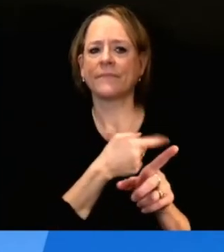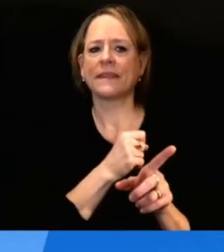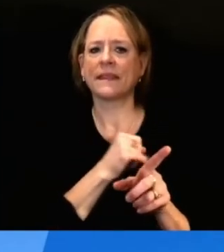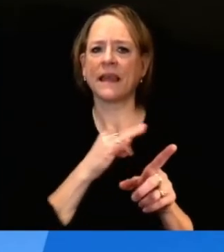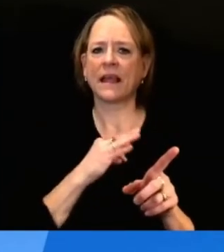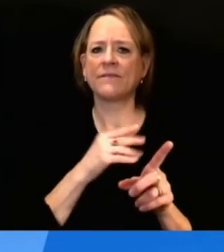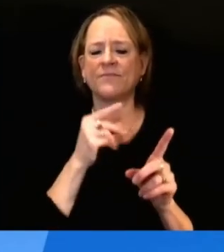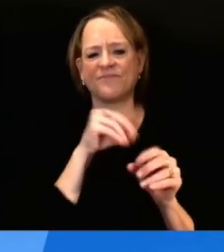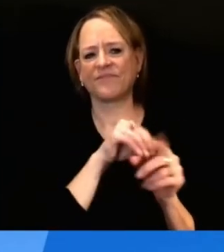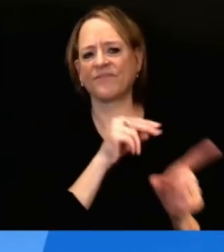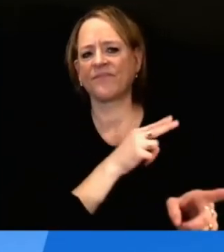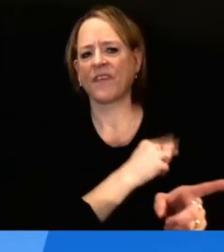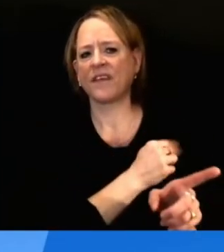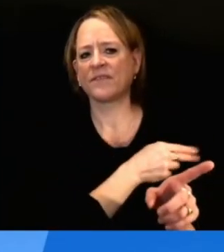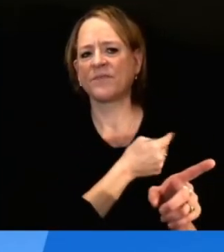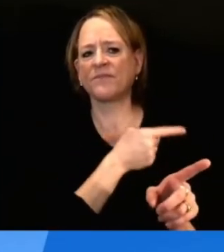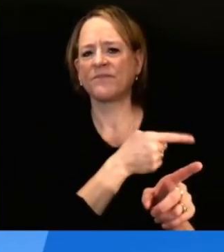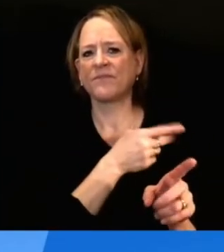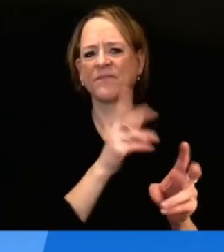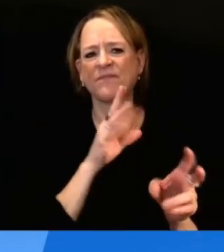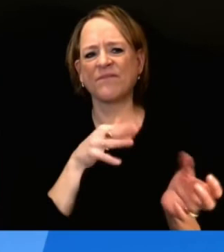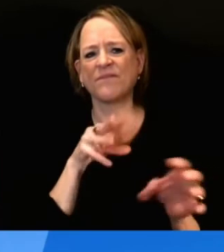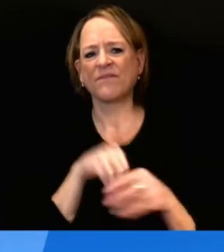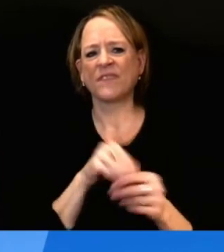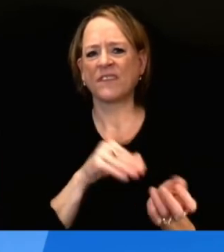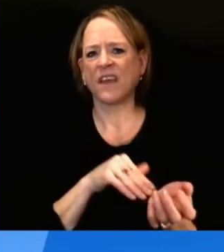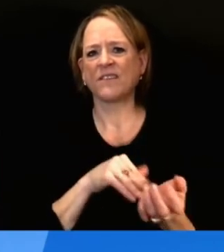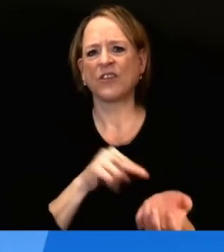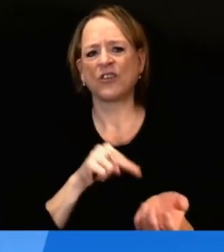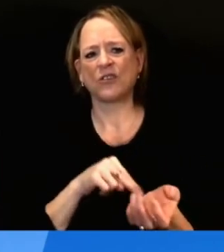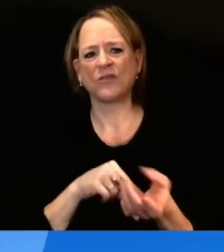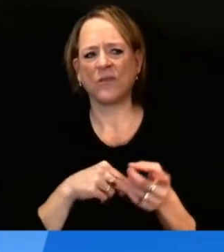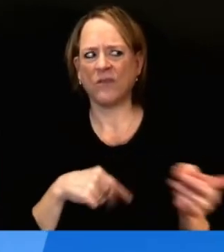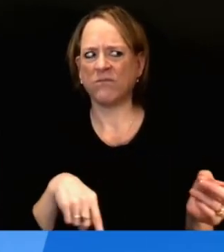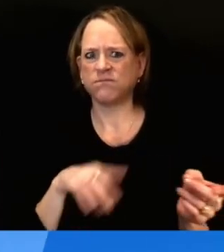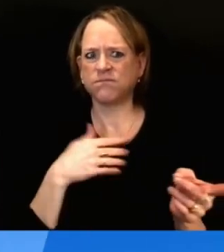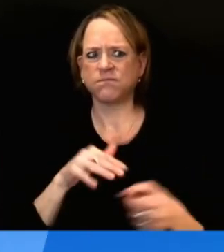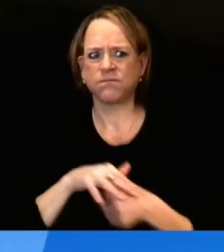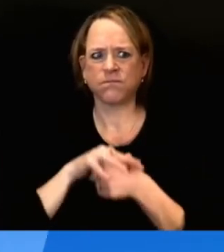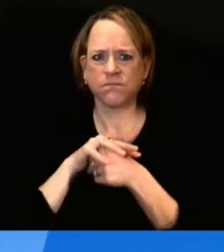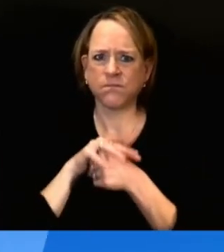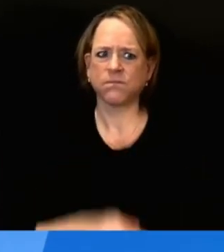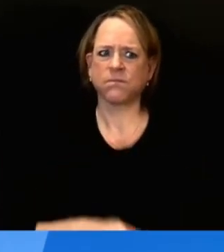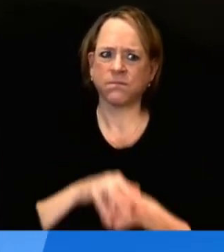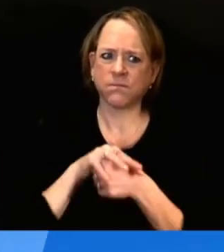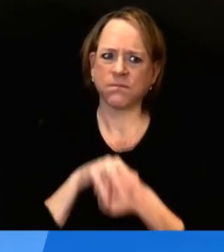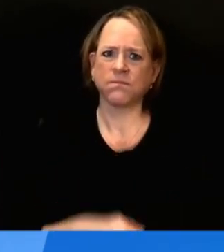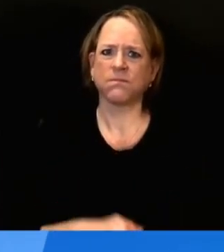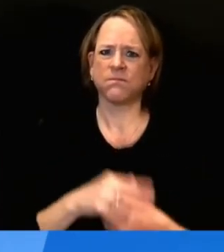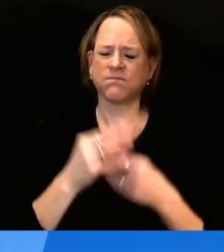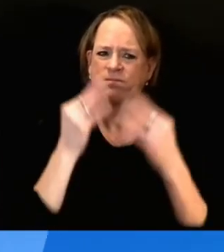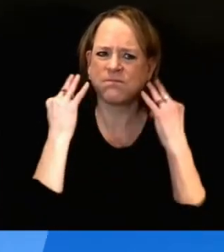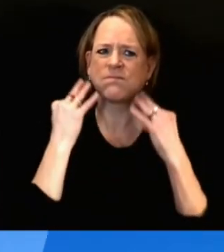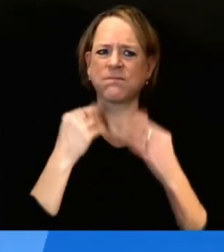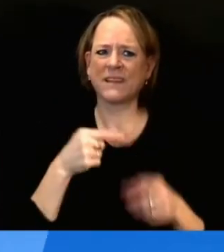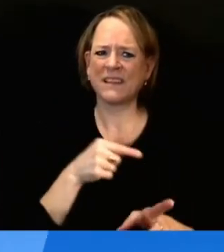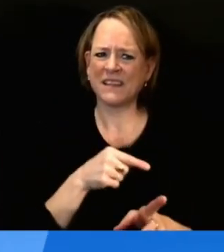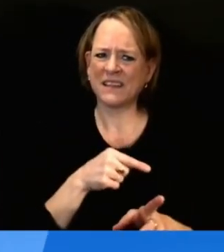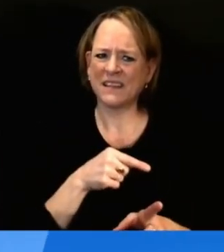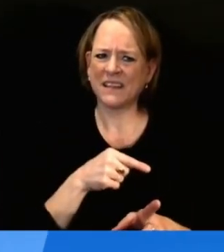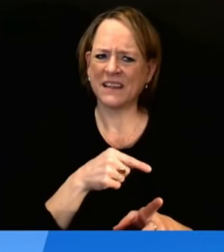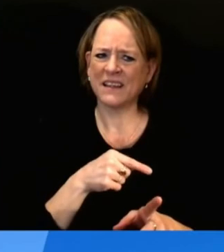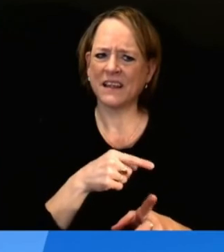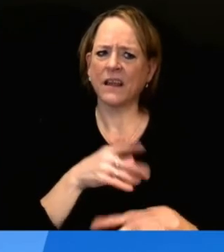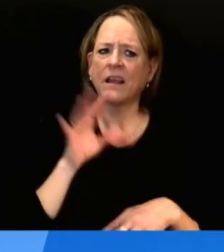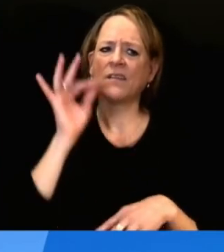really curious when it comes to the American Rescue Plan Act and just increasing staffing for hospital workers. What are the plans for the DHS in